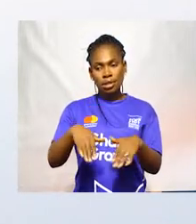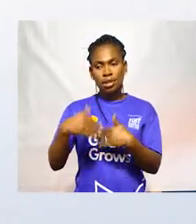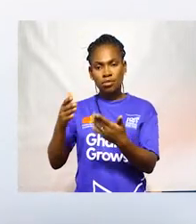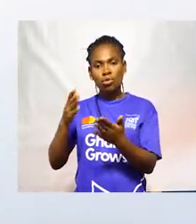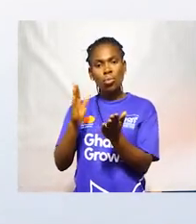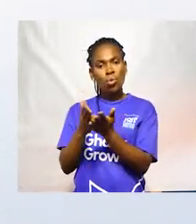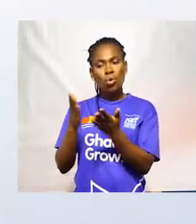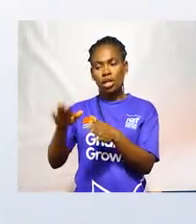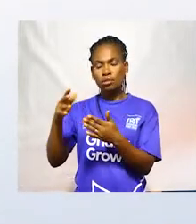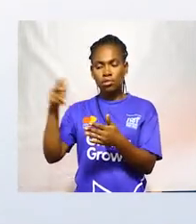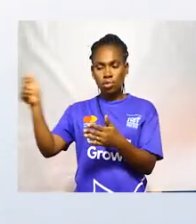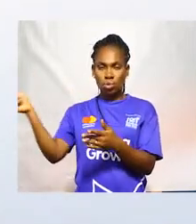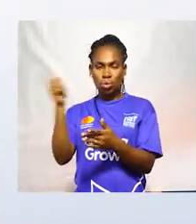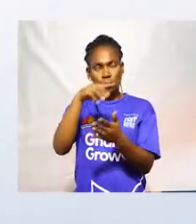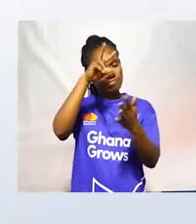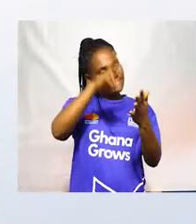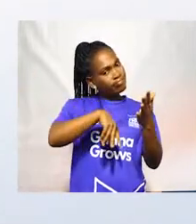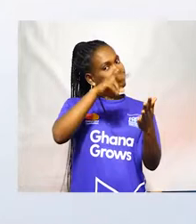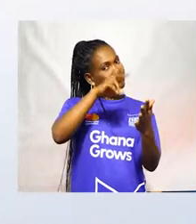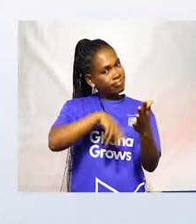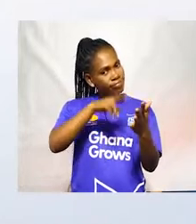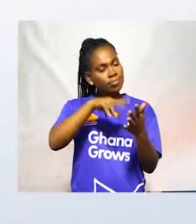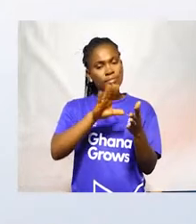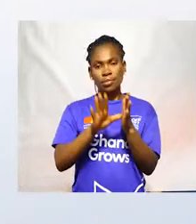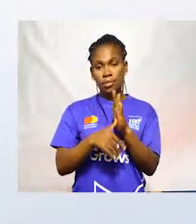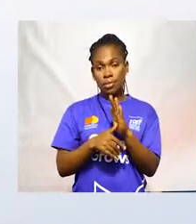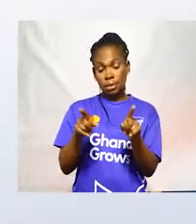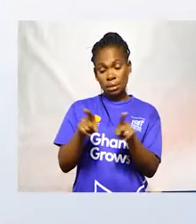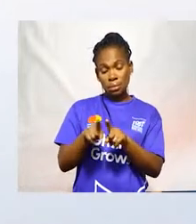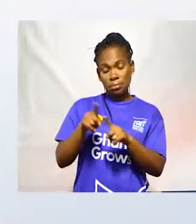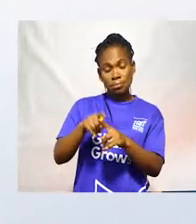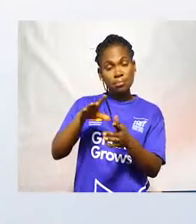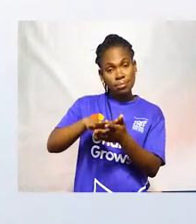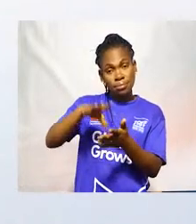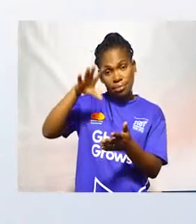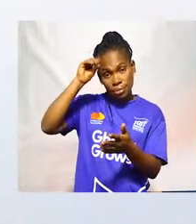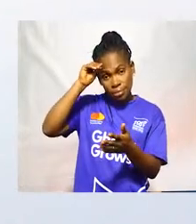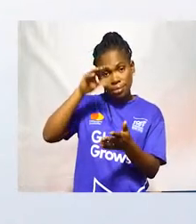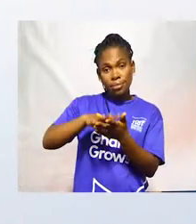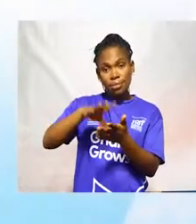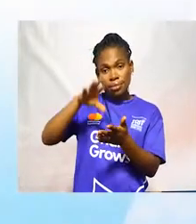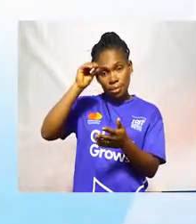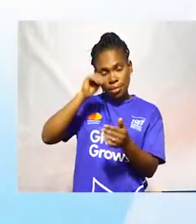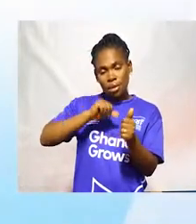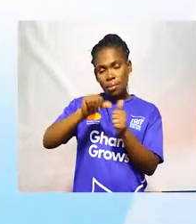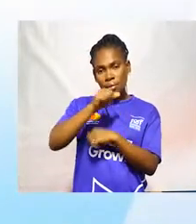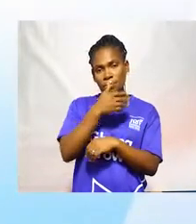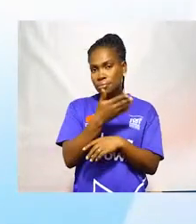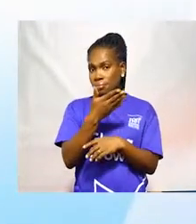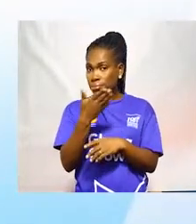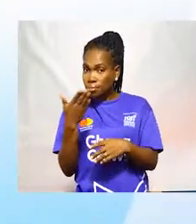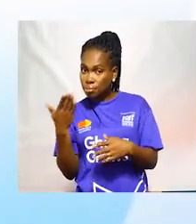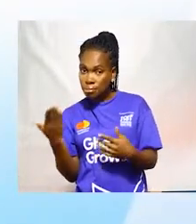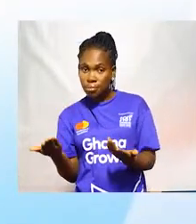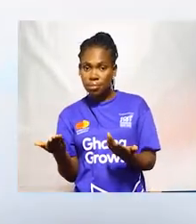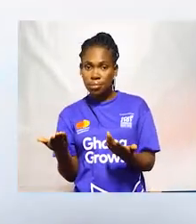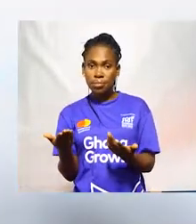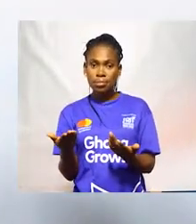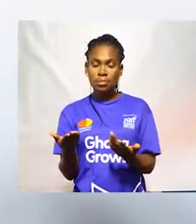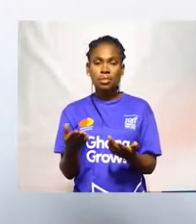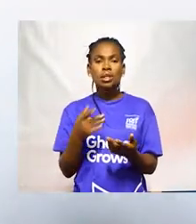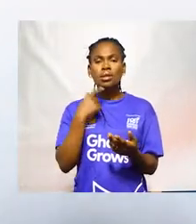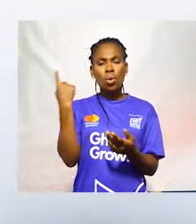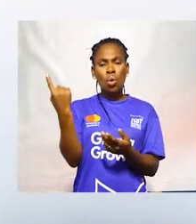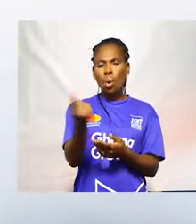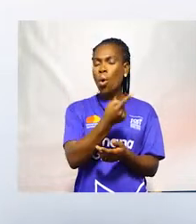and read. And then you also have to study websites here and there. And he